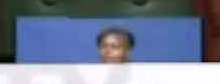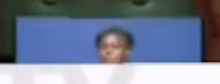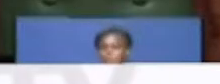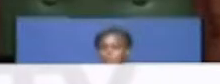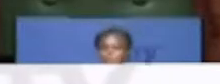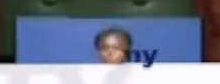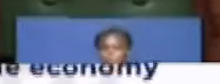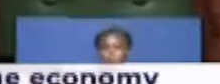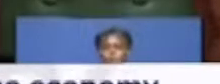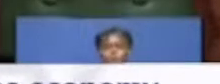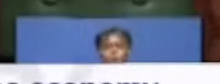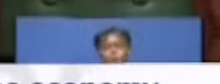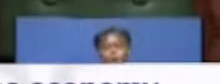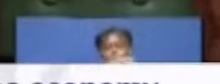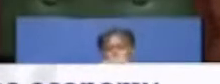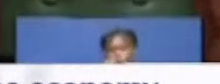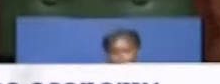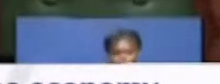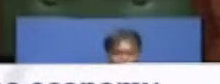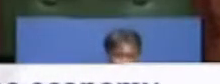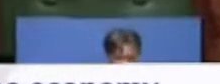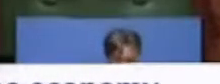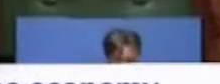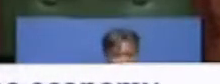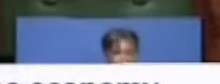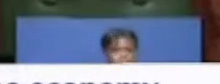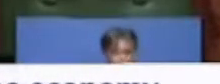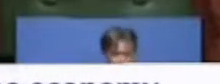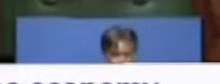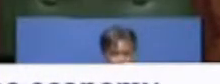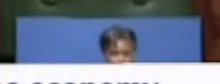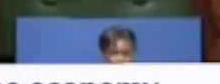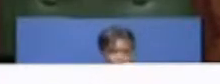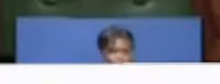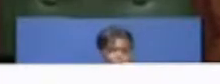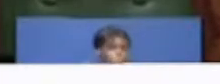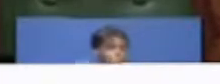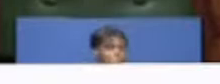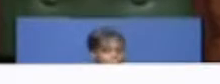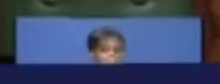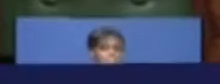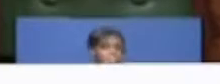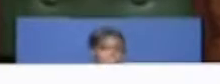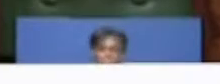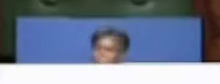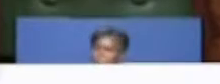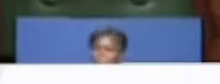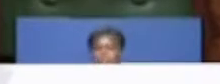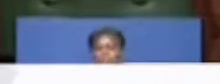of this would amount to very little without political stabilization.